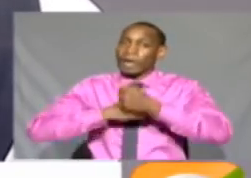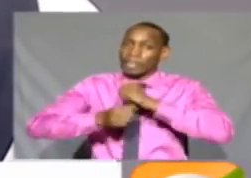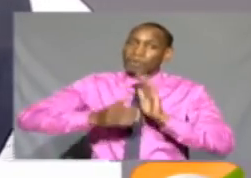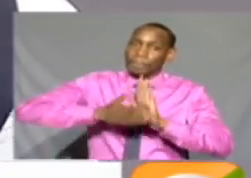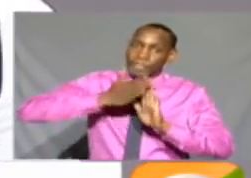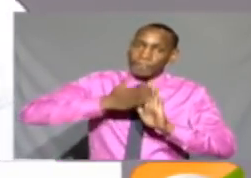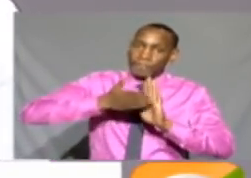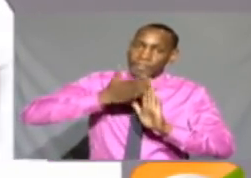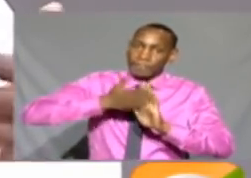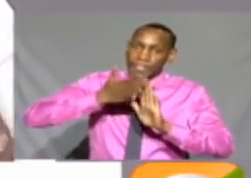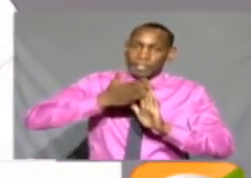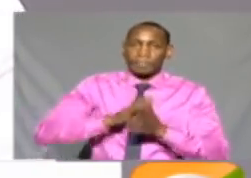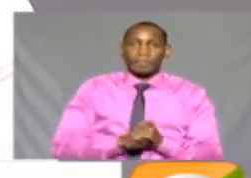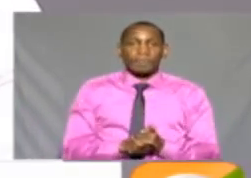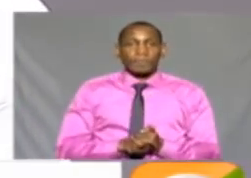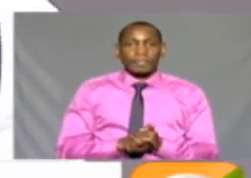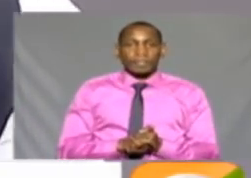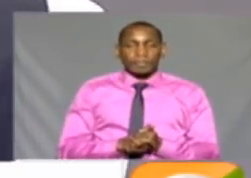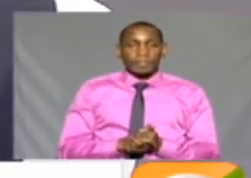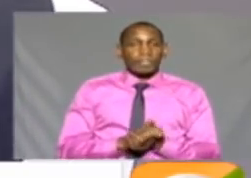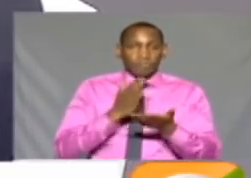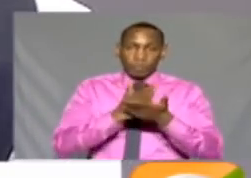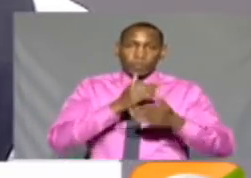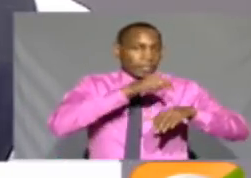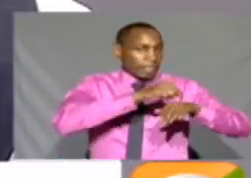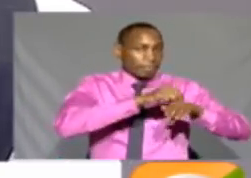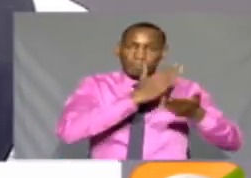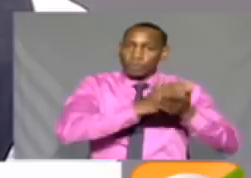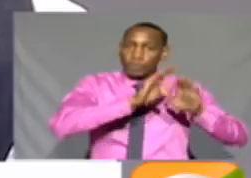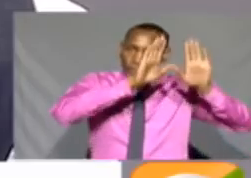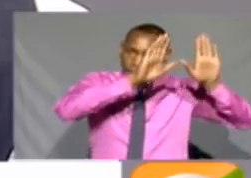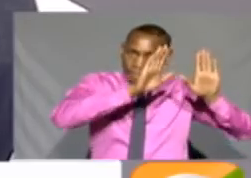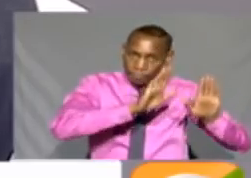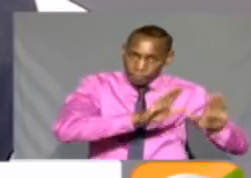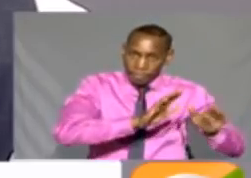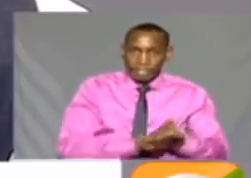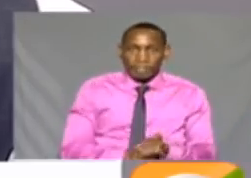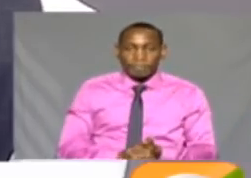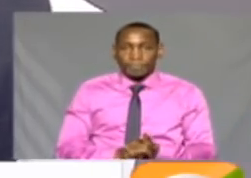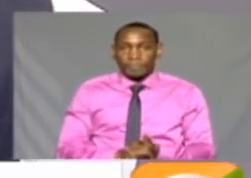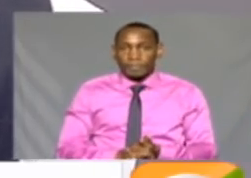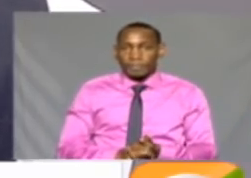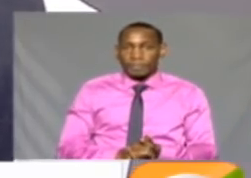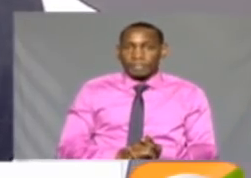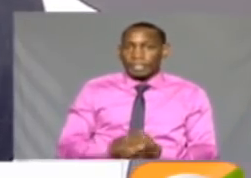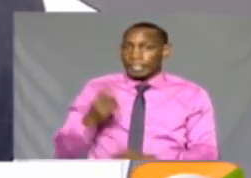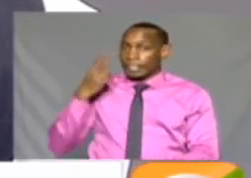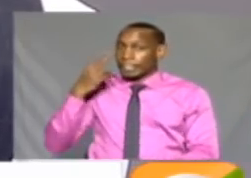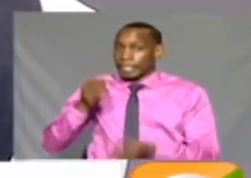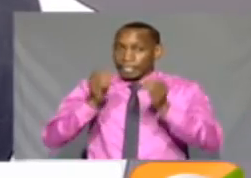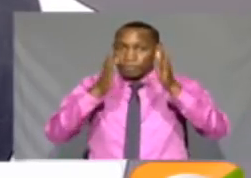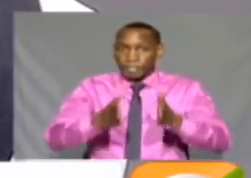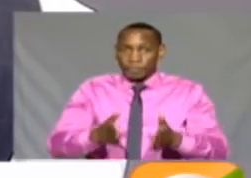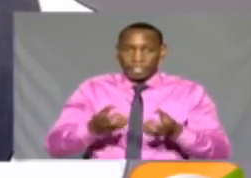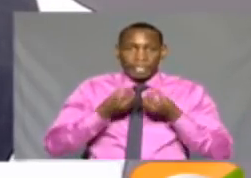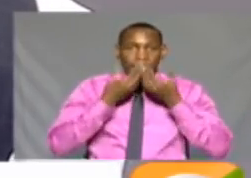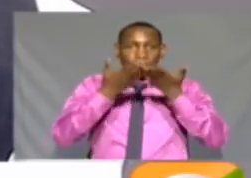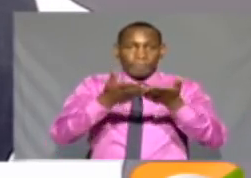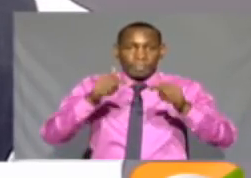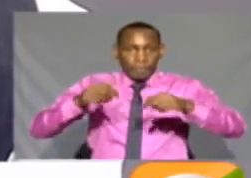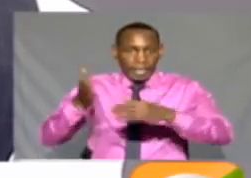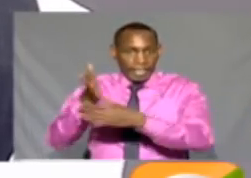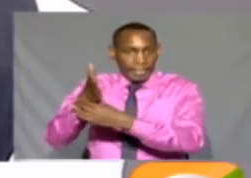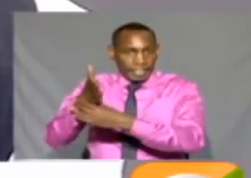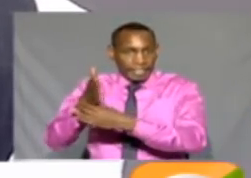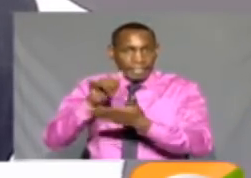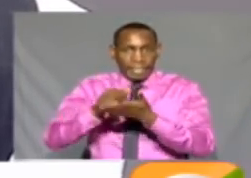respond? We are getting Colonel... Time is everything, yes. Time is everything. We think Colonel Gituma briefing us today on Thursday.